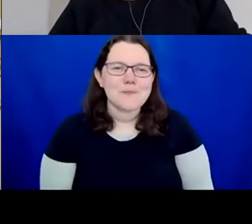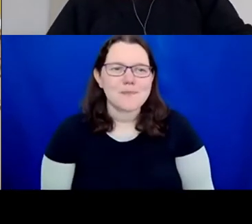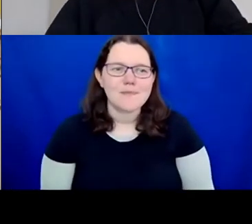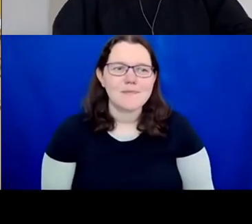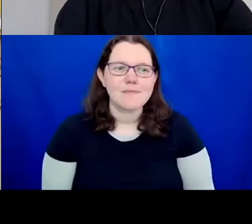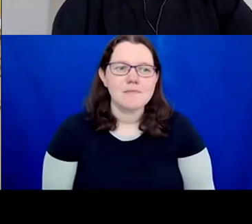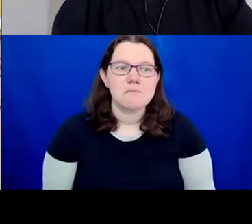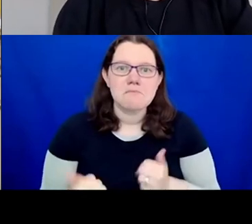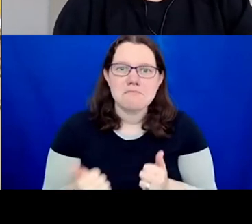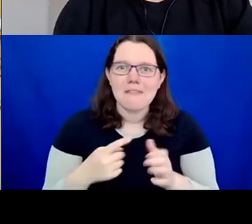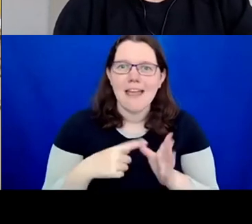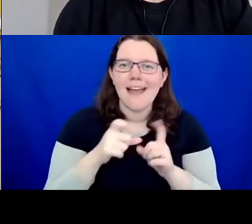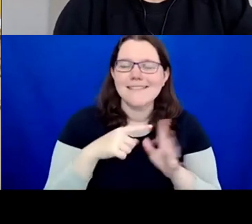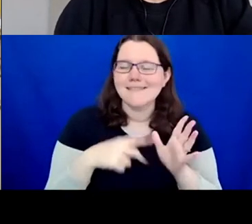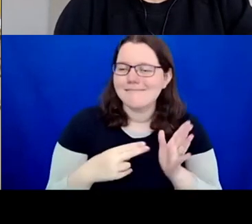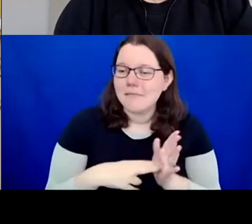Does anybody want to come back on that?